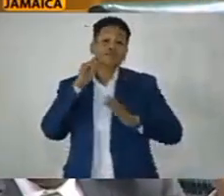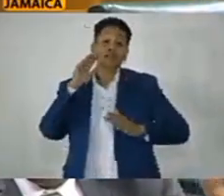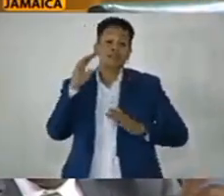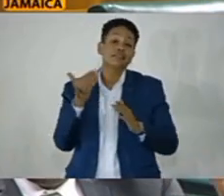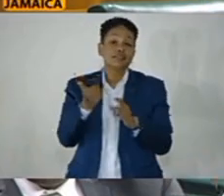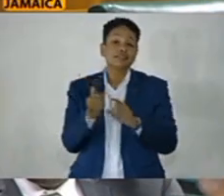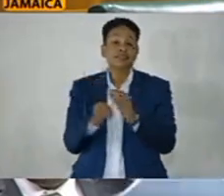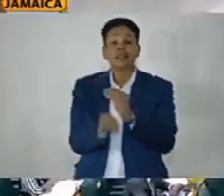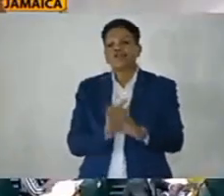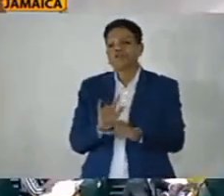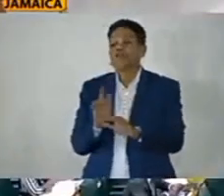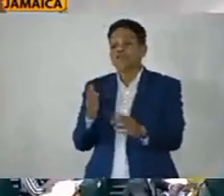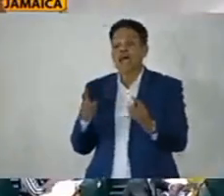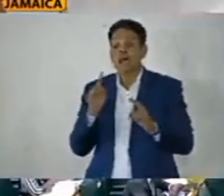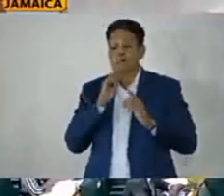House Leader.